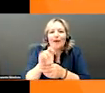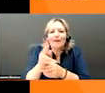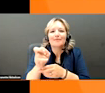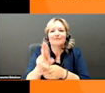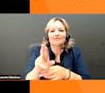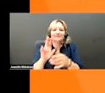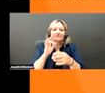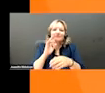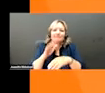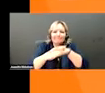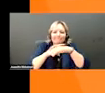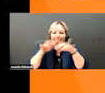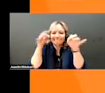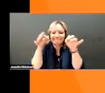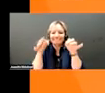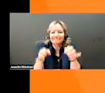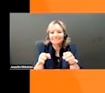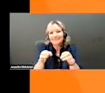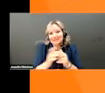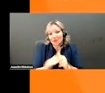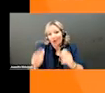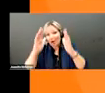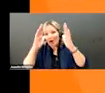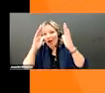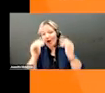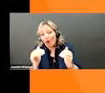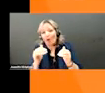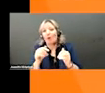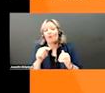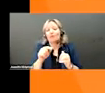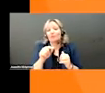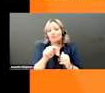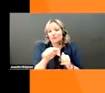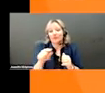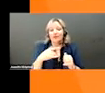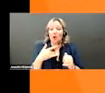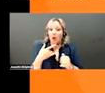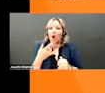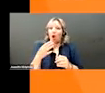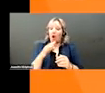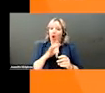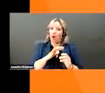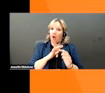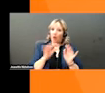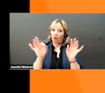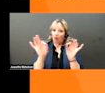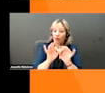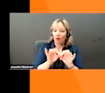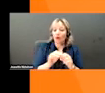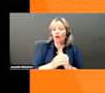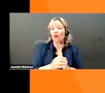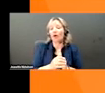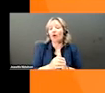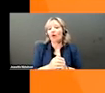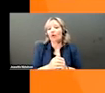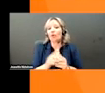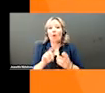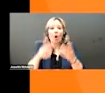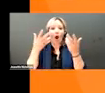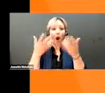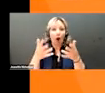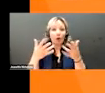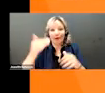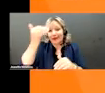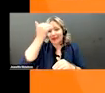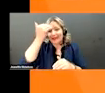bit, I hope you can see it as a refresh. And before I stop for questions, I just really want to give